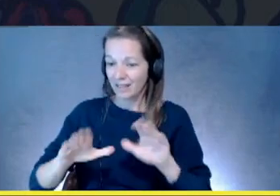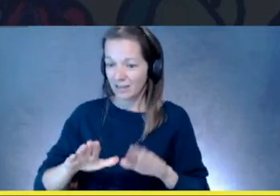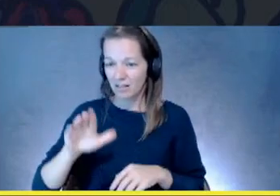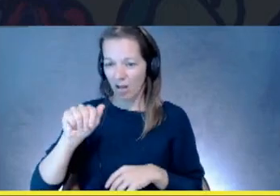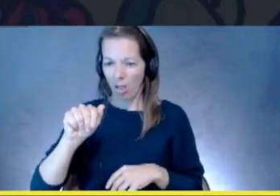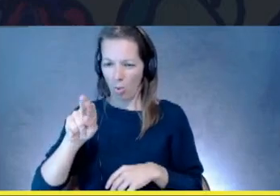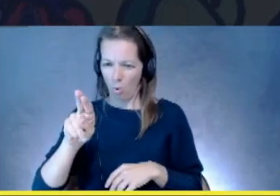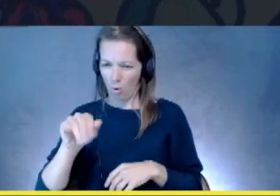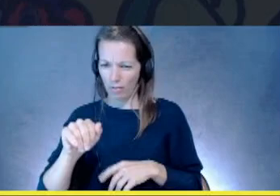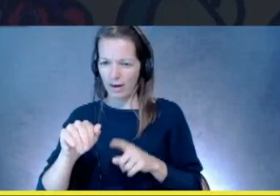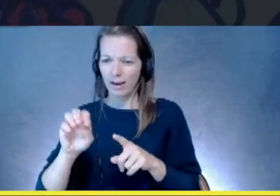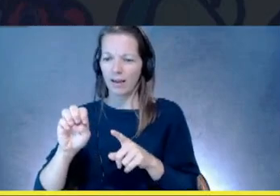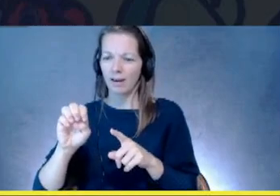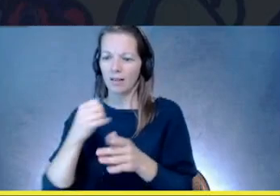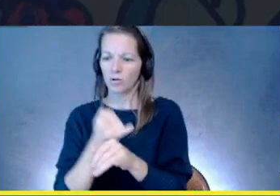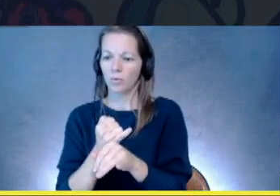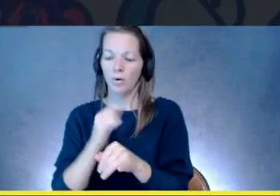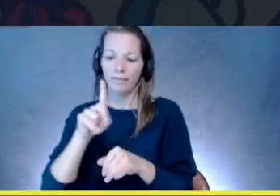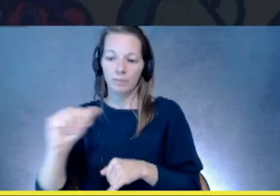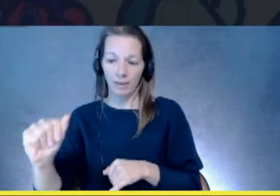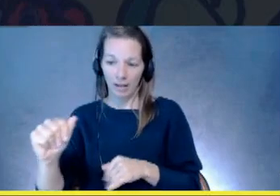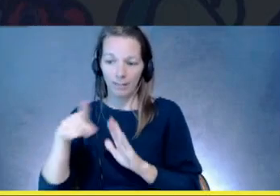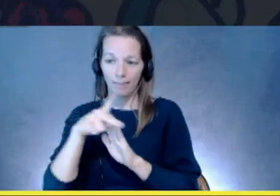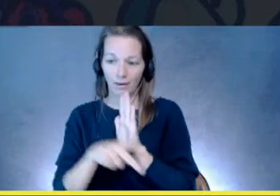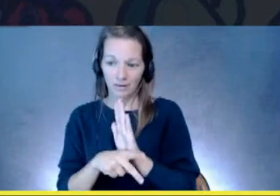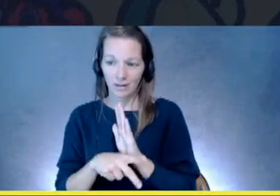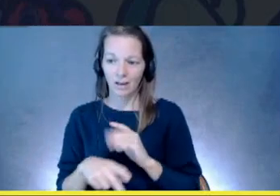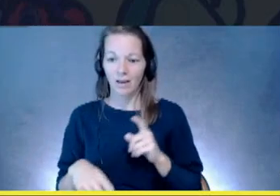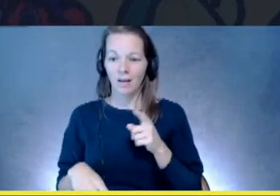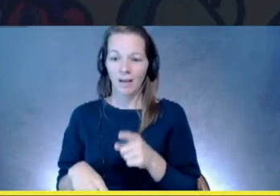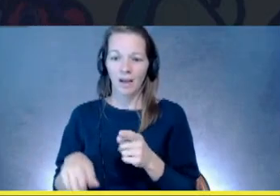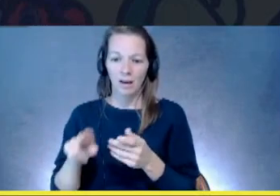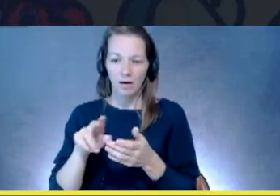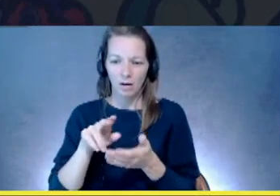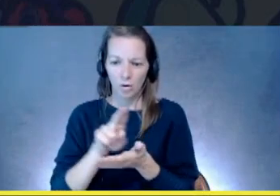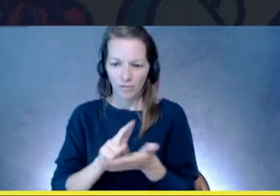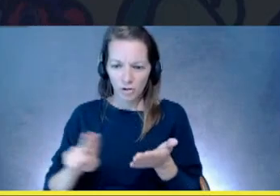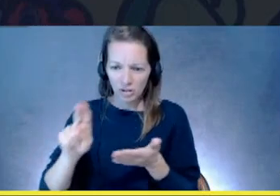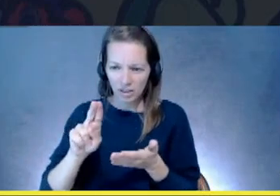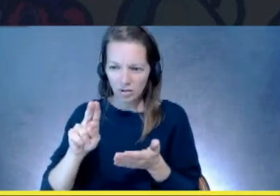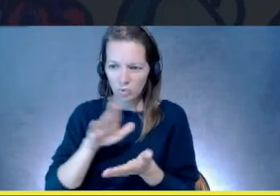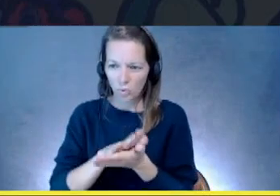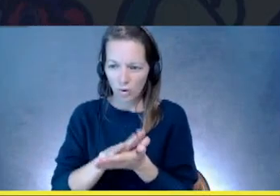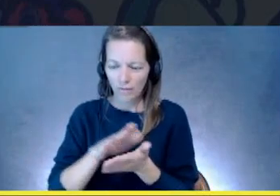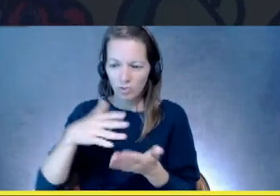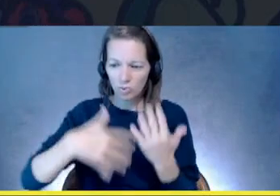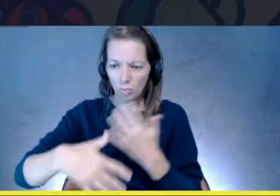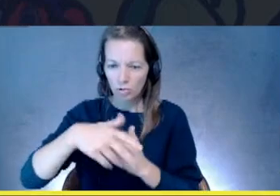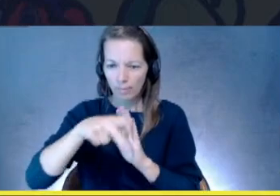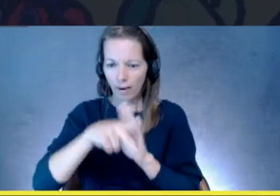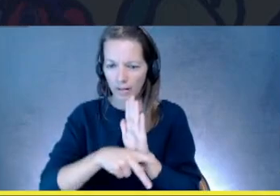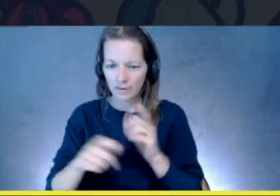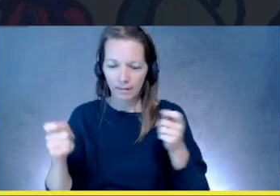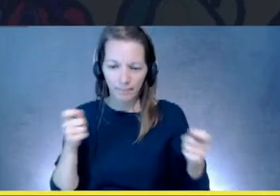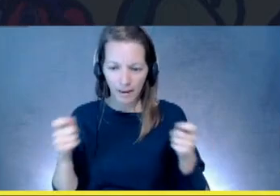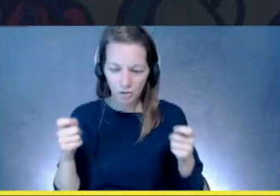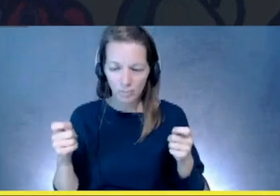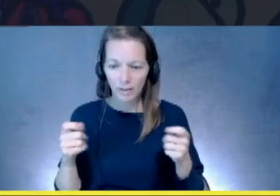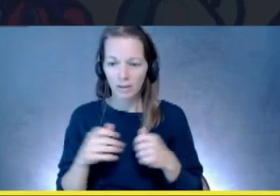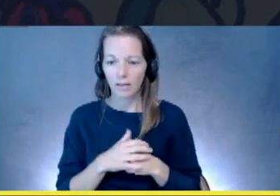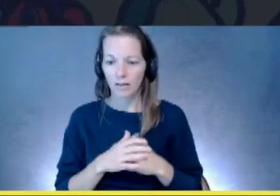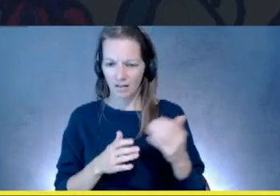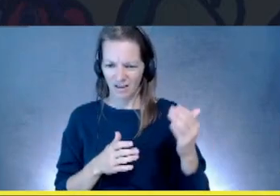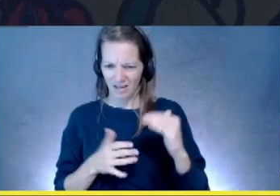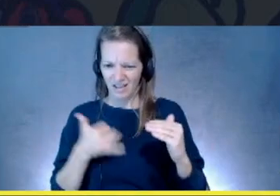Disability Policy at Brandeis University's Heller School for Social Policy and Management. And now I turn it over